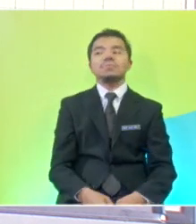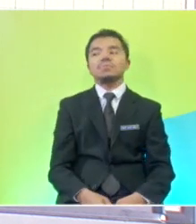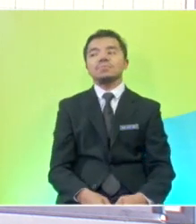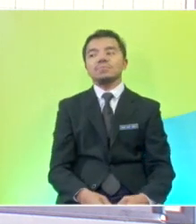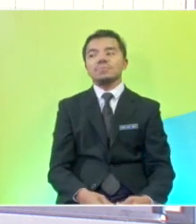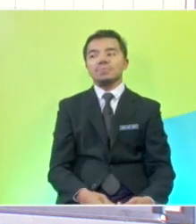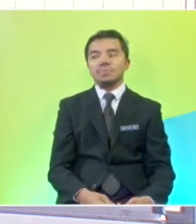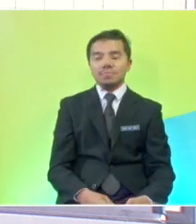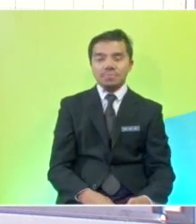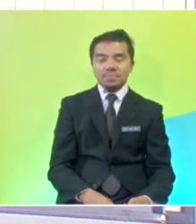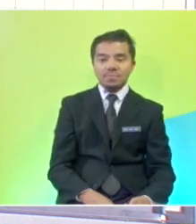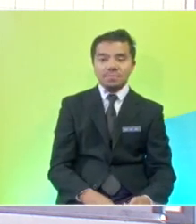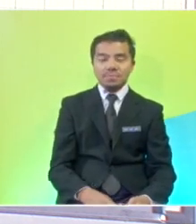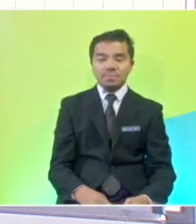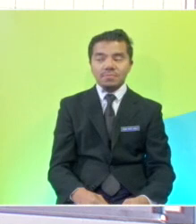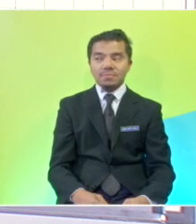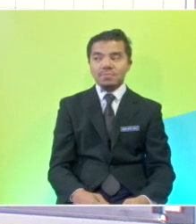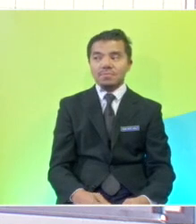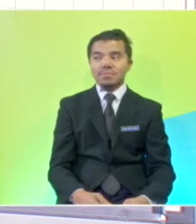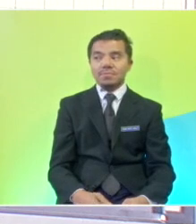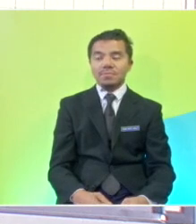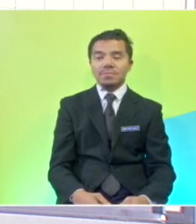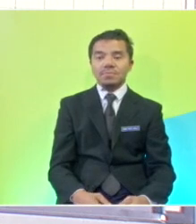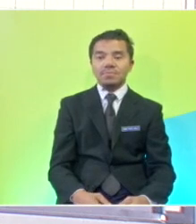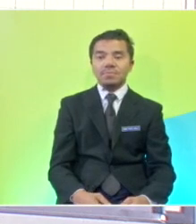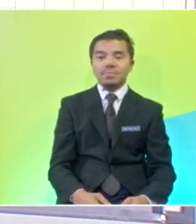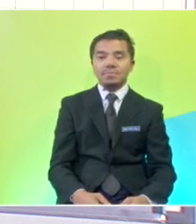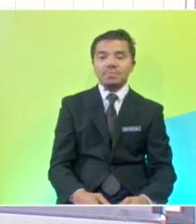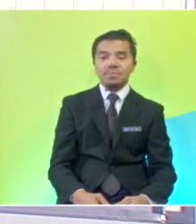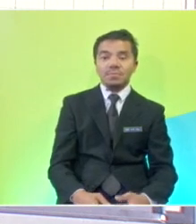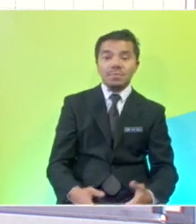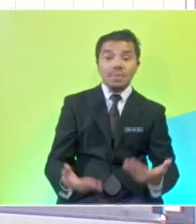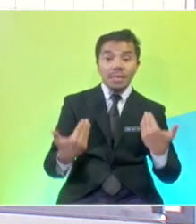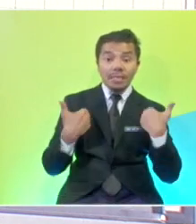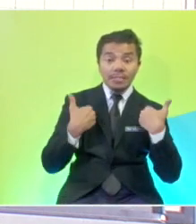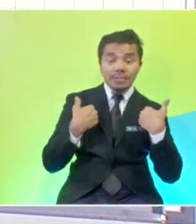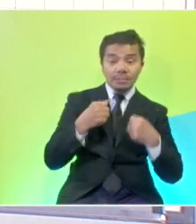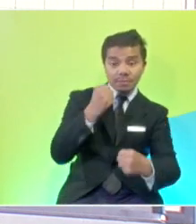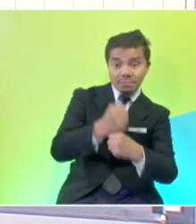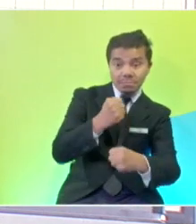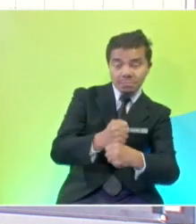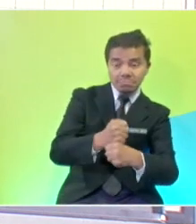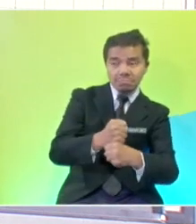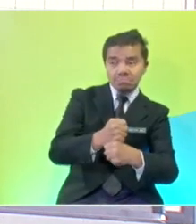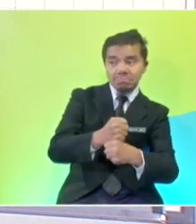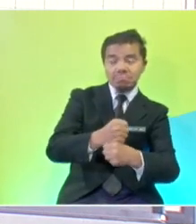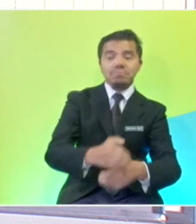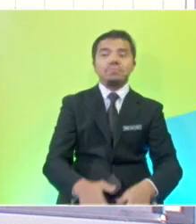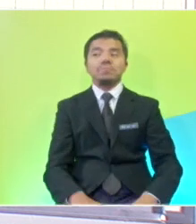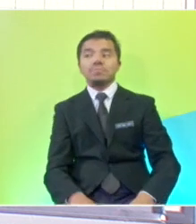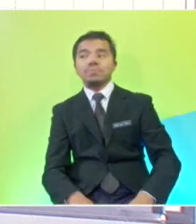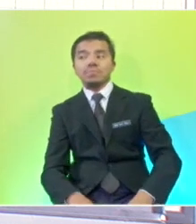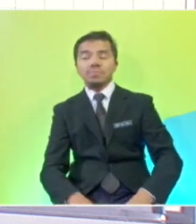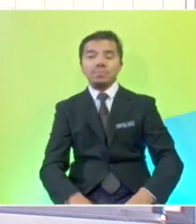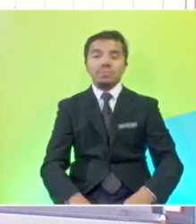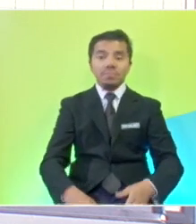The spinal cord also controls some of the reflex actions. Okay, so when you look at it, reflex action, we are